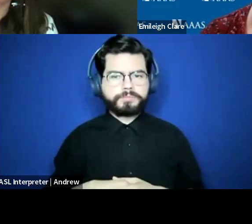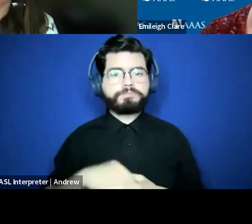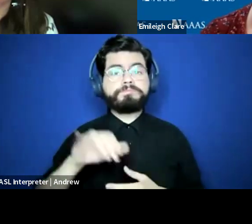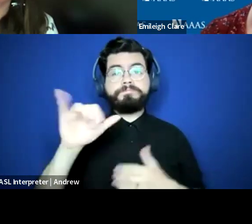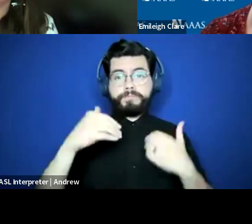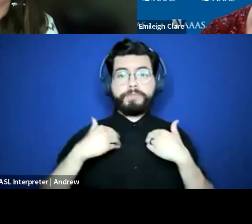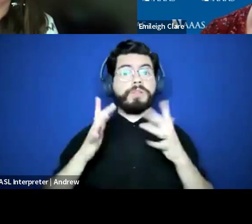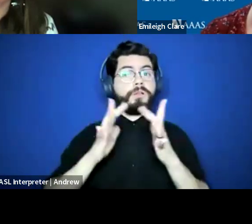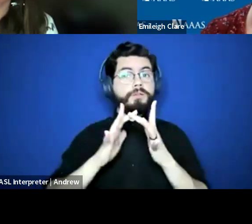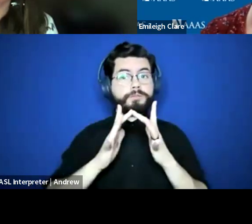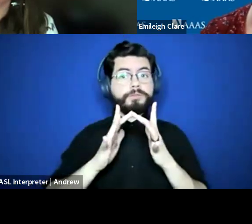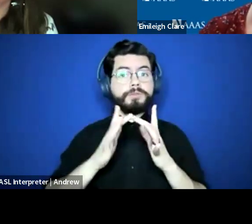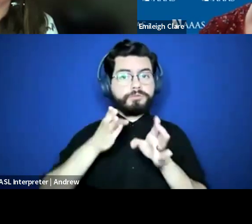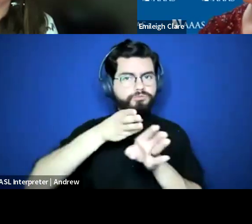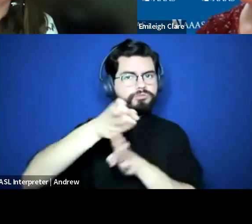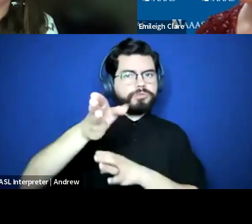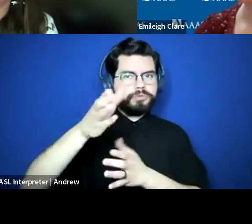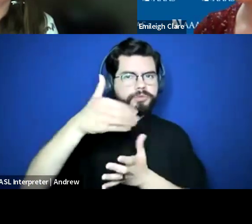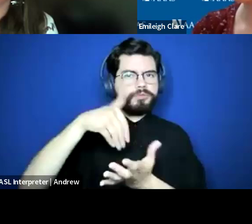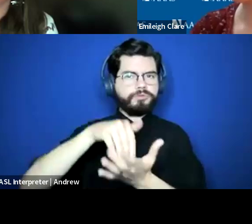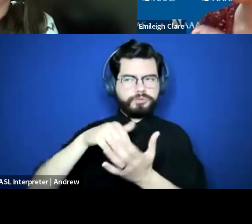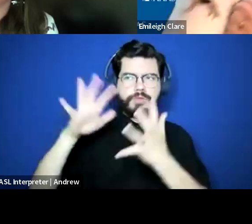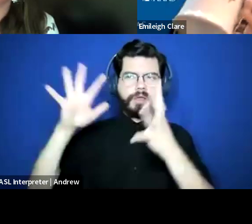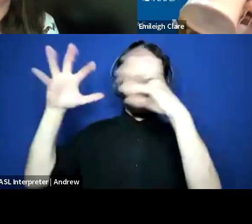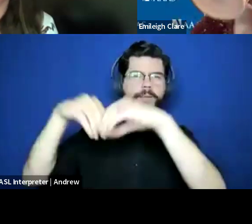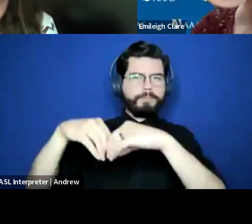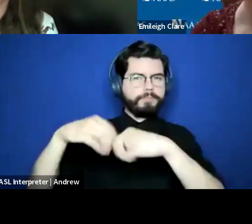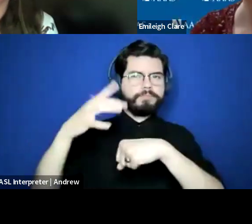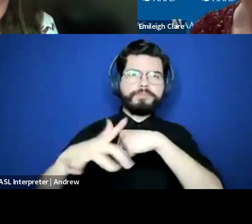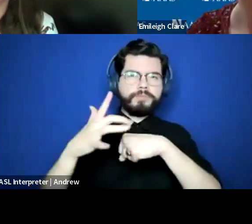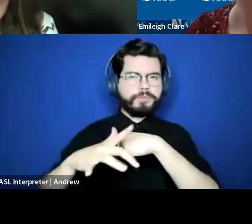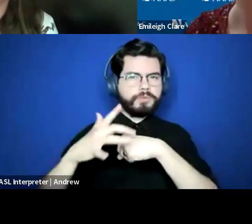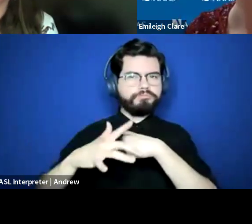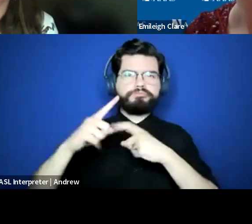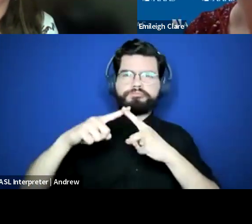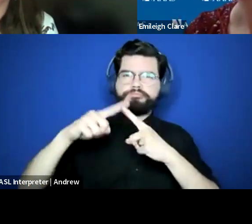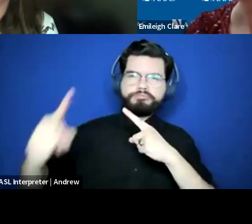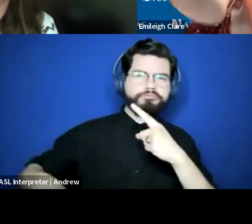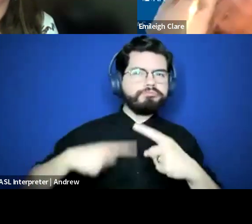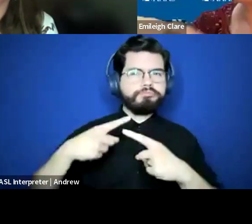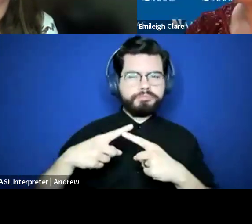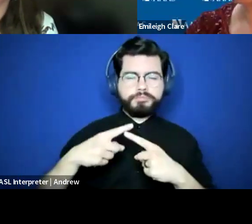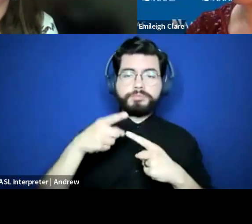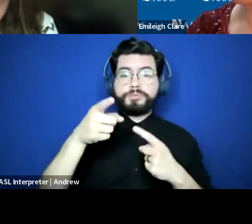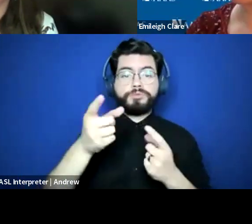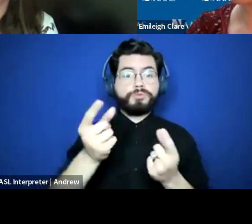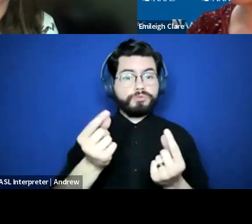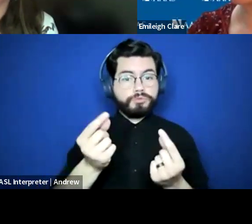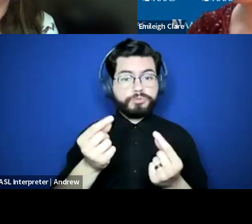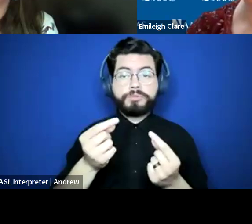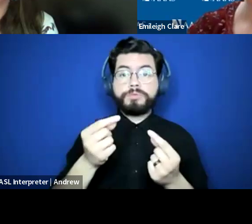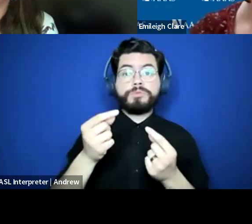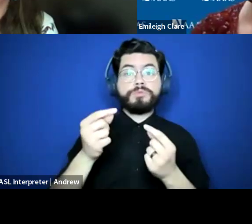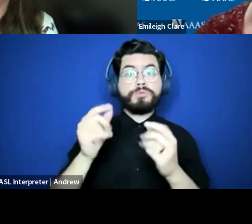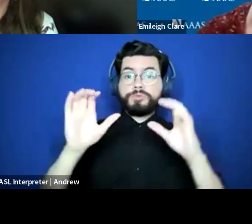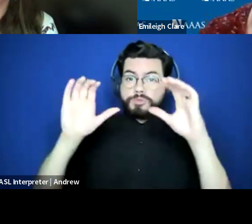career center that's available all of the time. Folks can either do kind of their own search and do